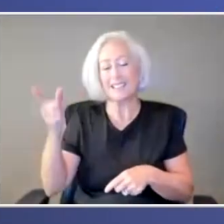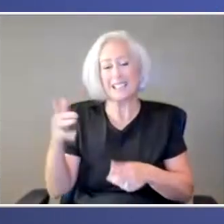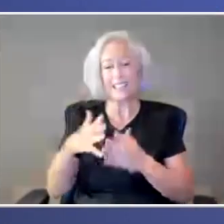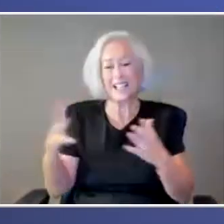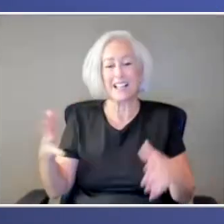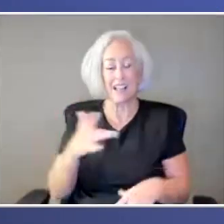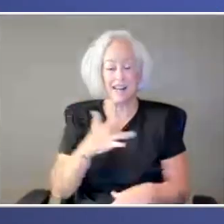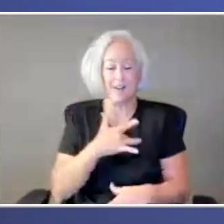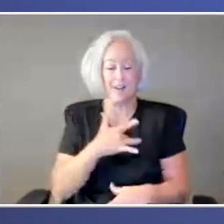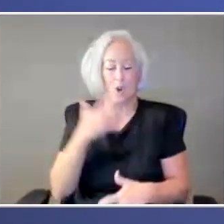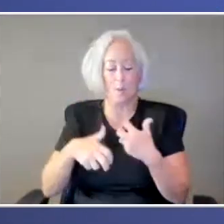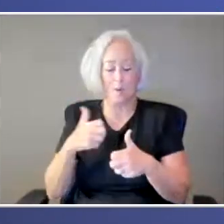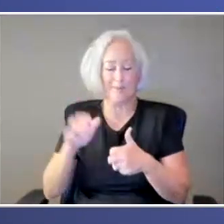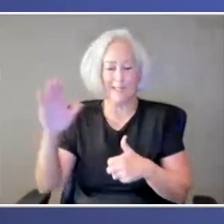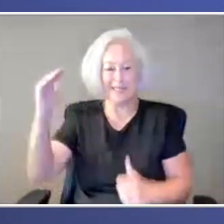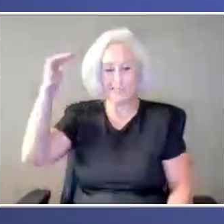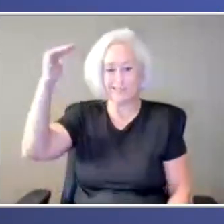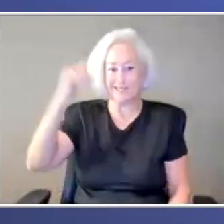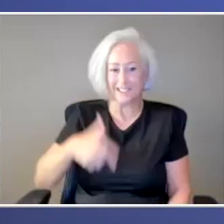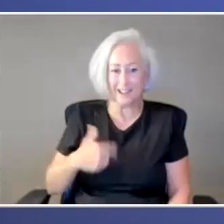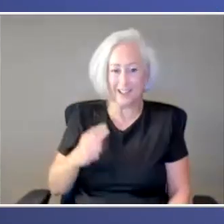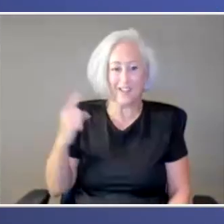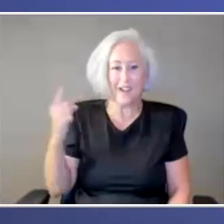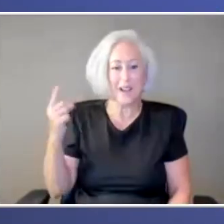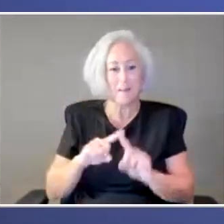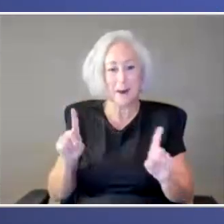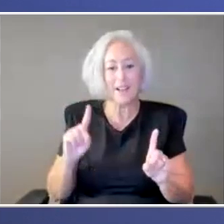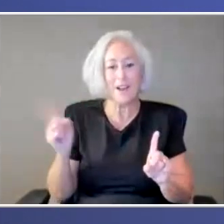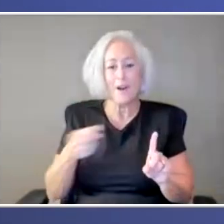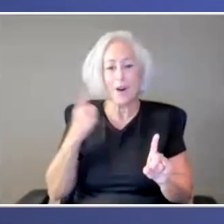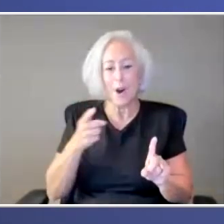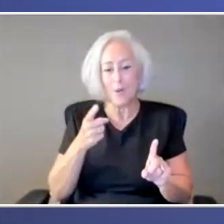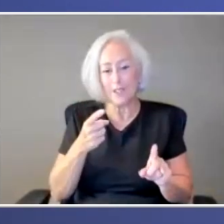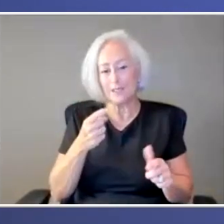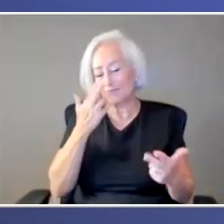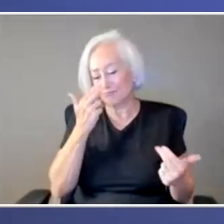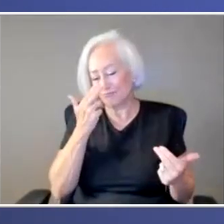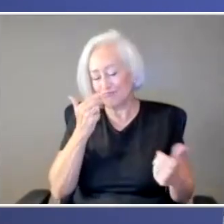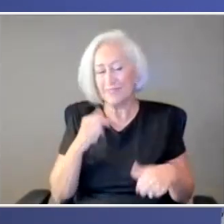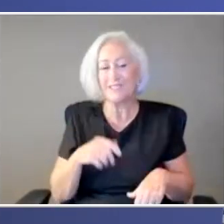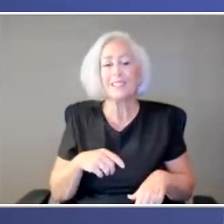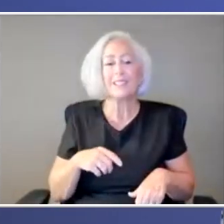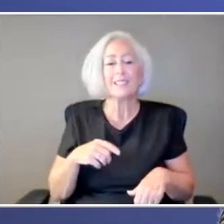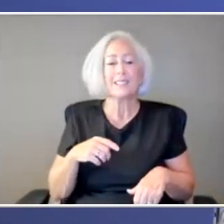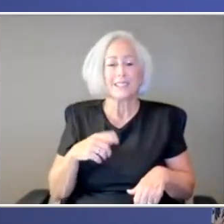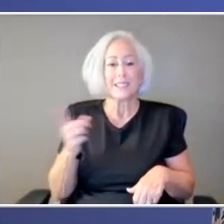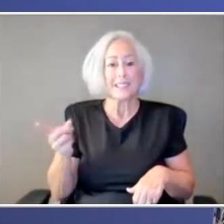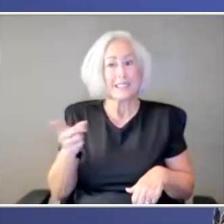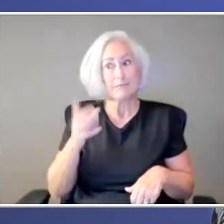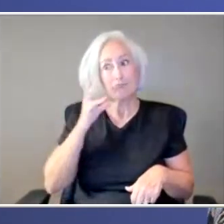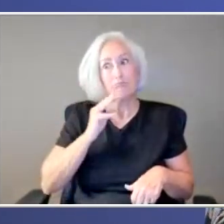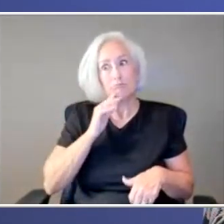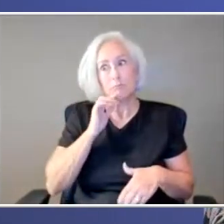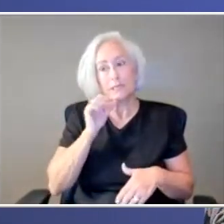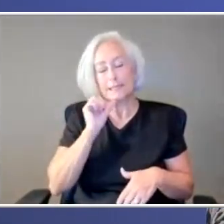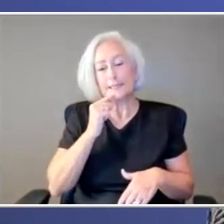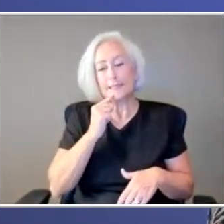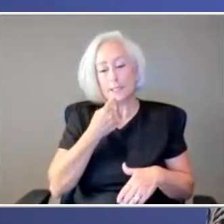so he's always cracking jokes, even though if he said his some serious surgery. So I always try to lead with that,